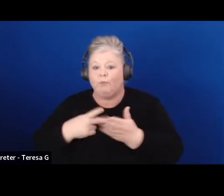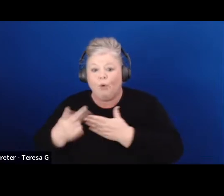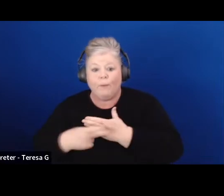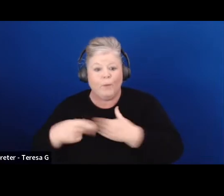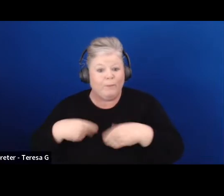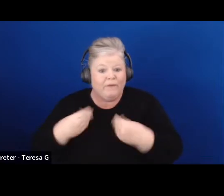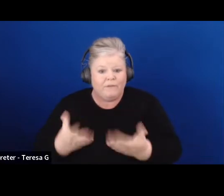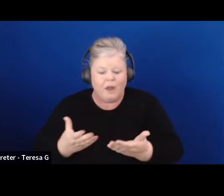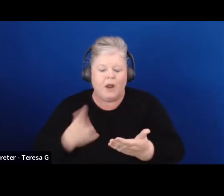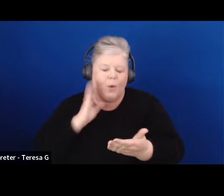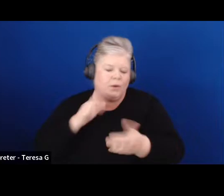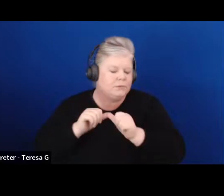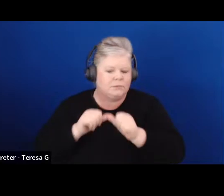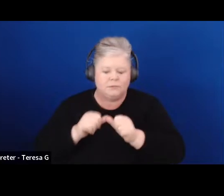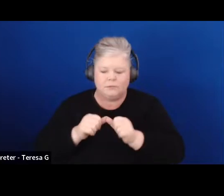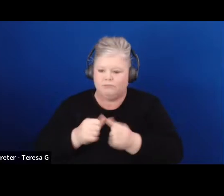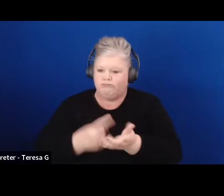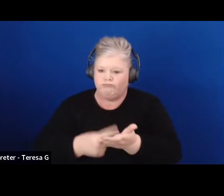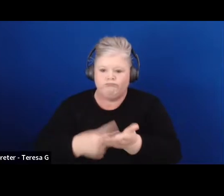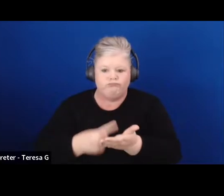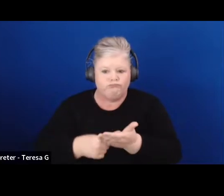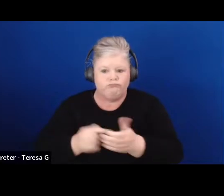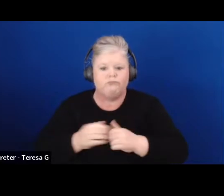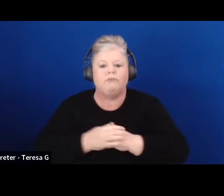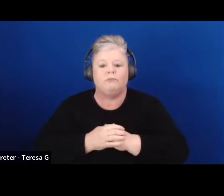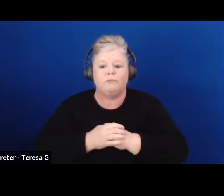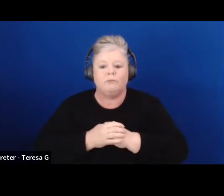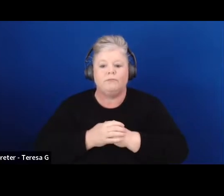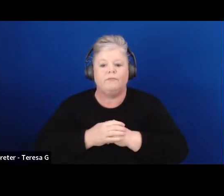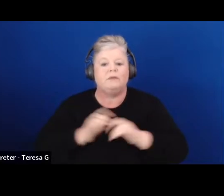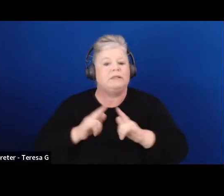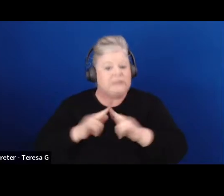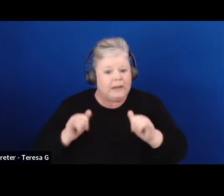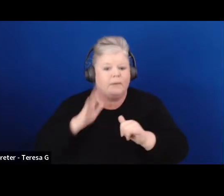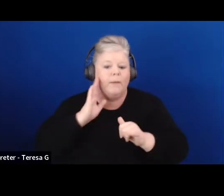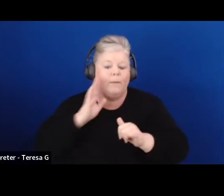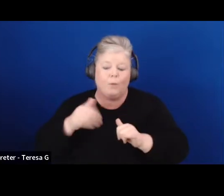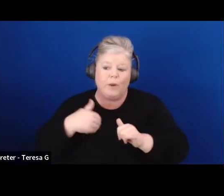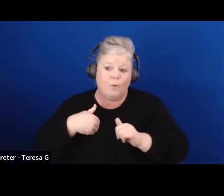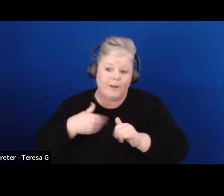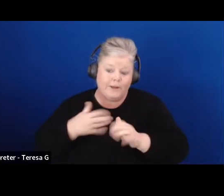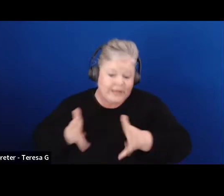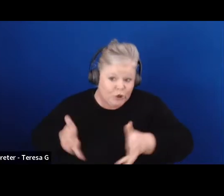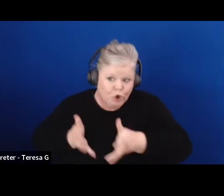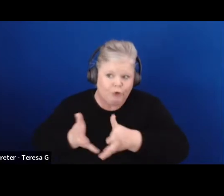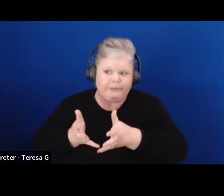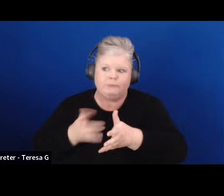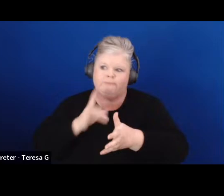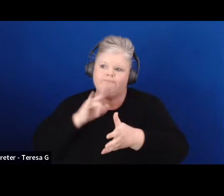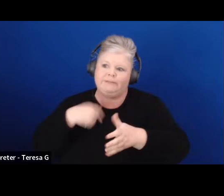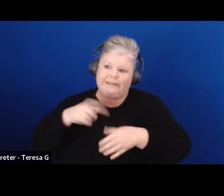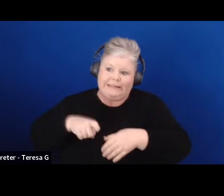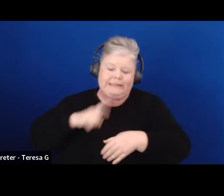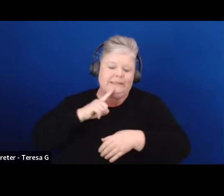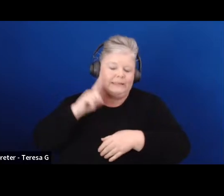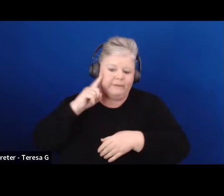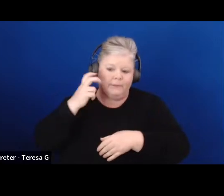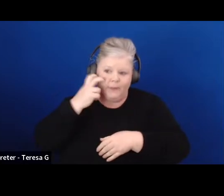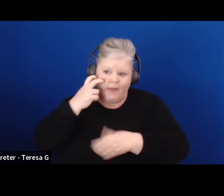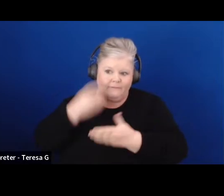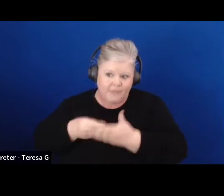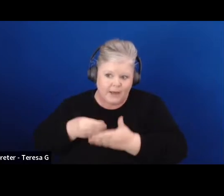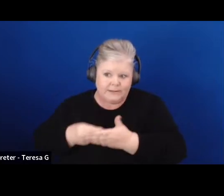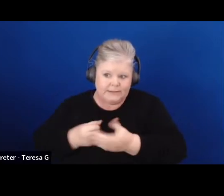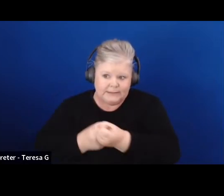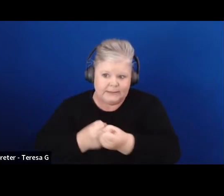as we push the need for deafblind funding. We will talk about HOH